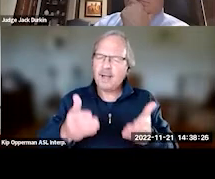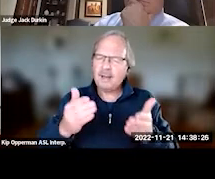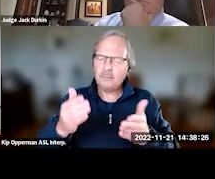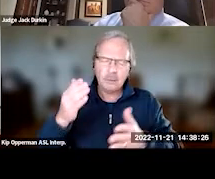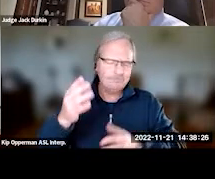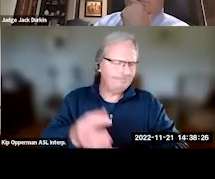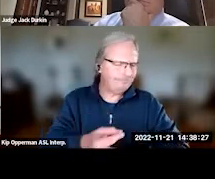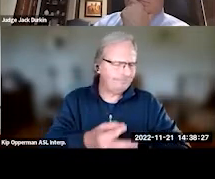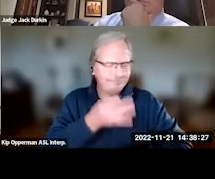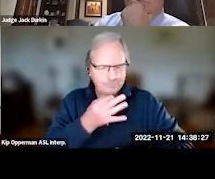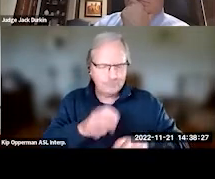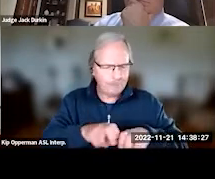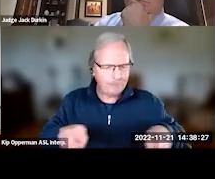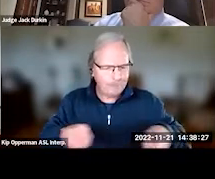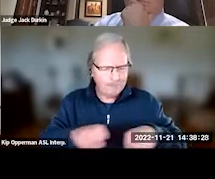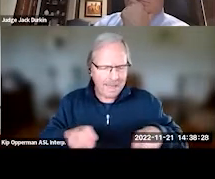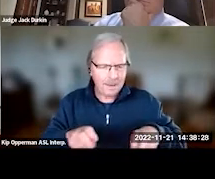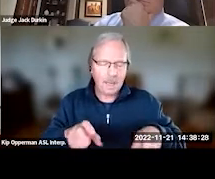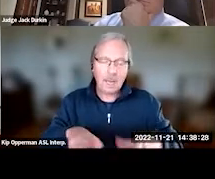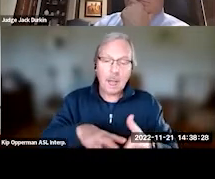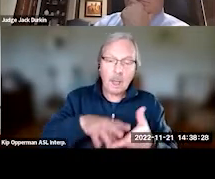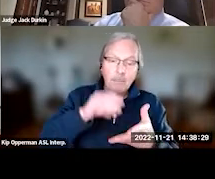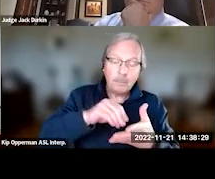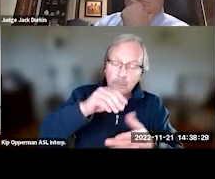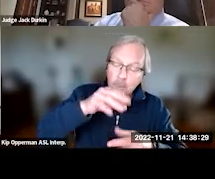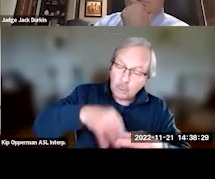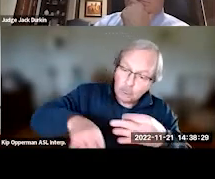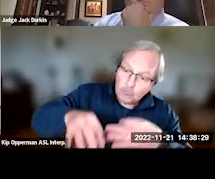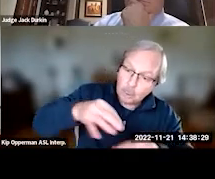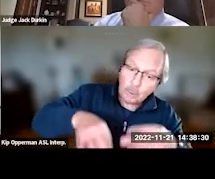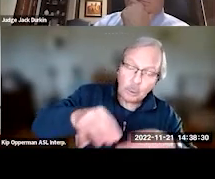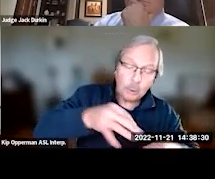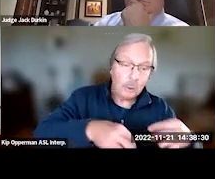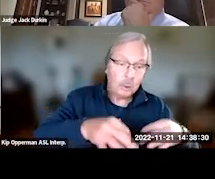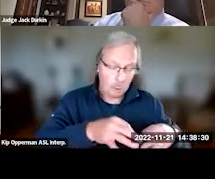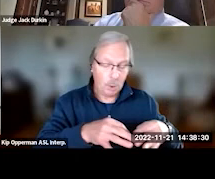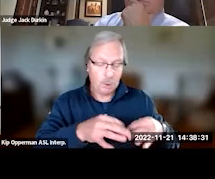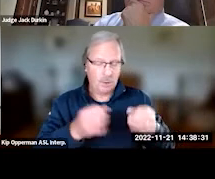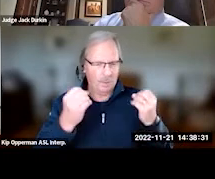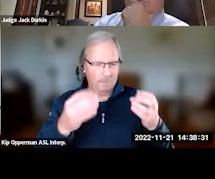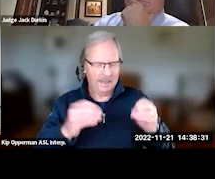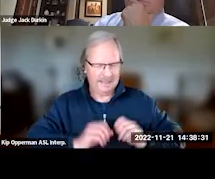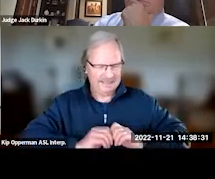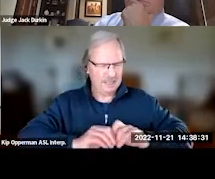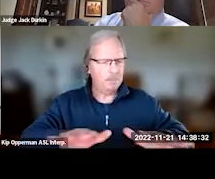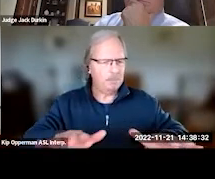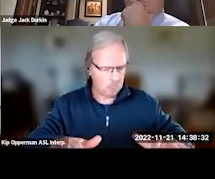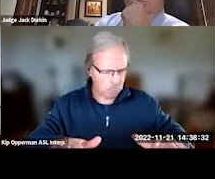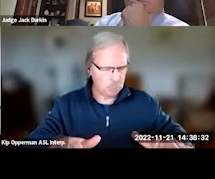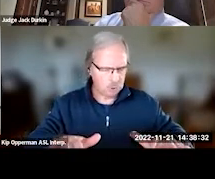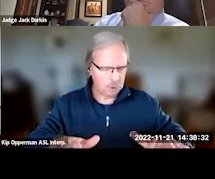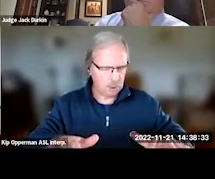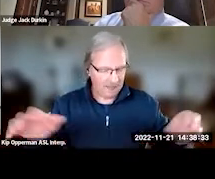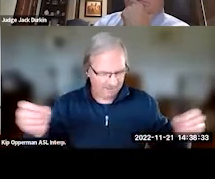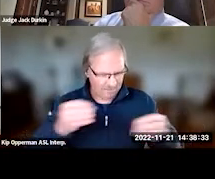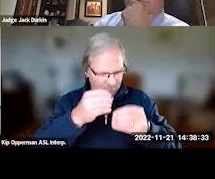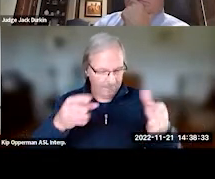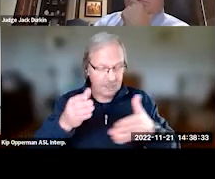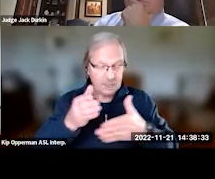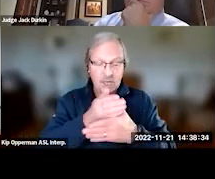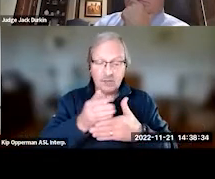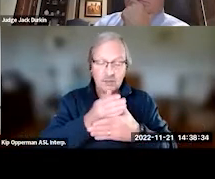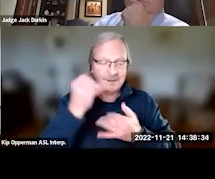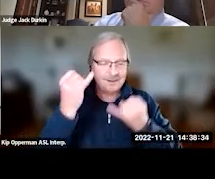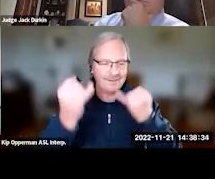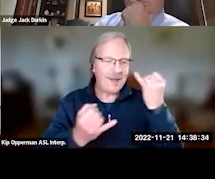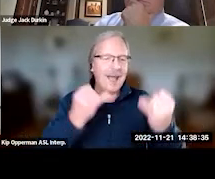create learning loops to exchange information. So the one-to-many sort of distribution of information and sharing of